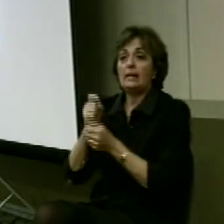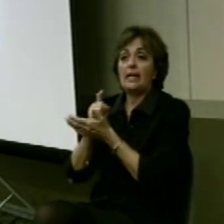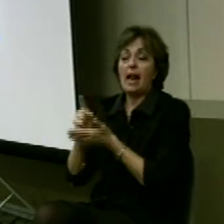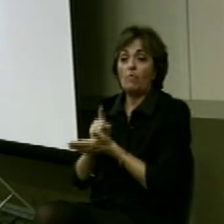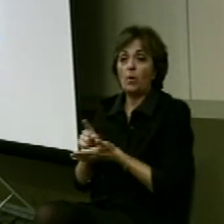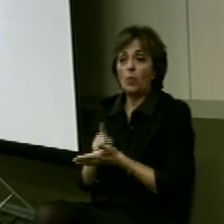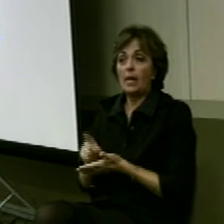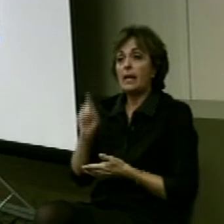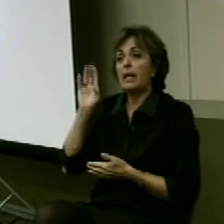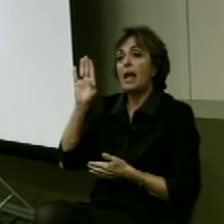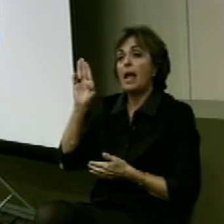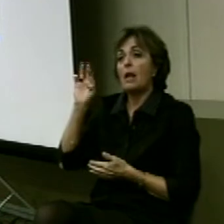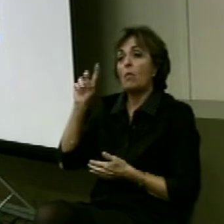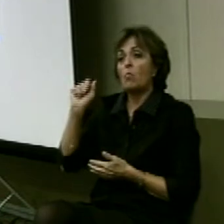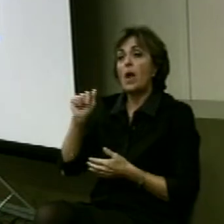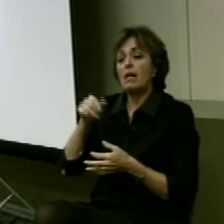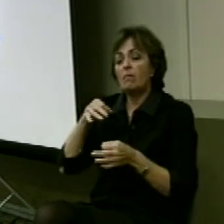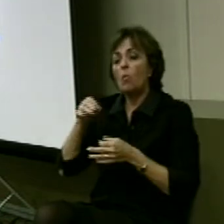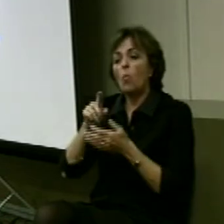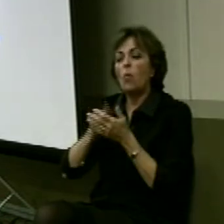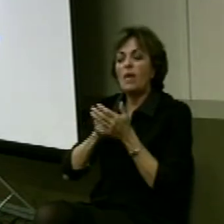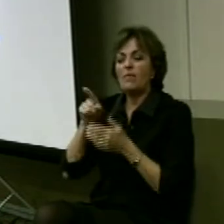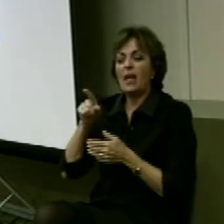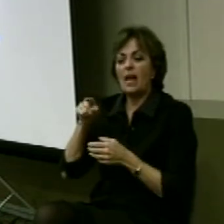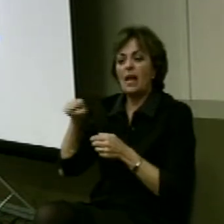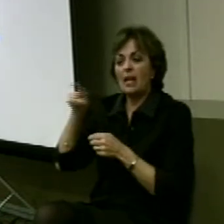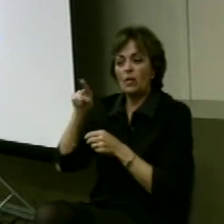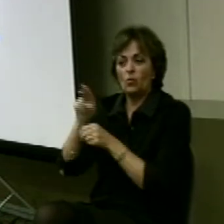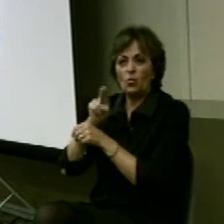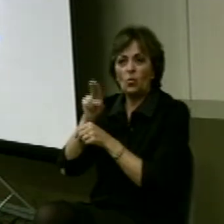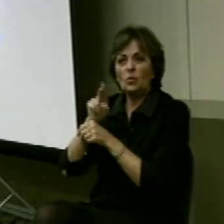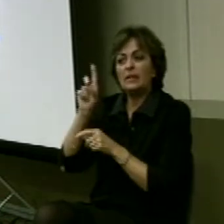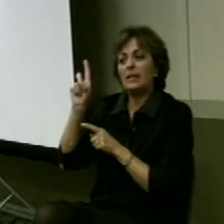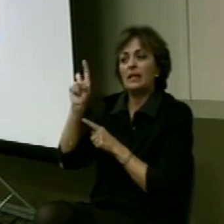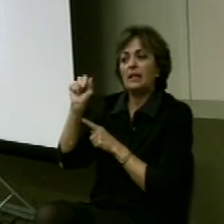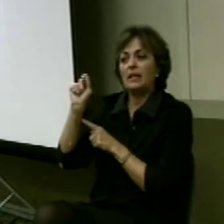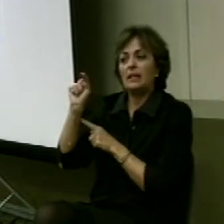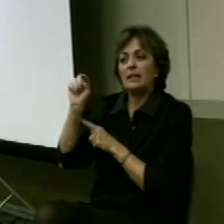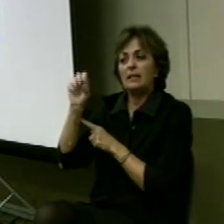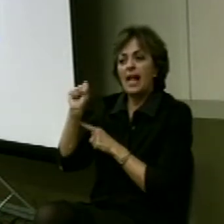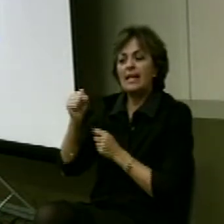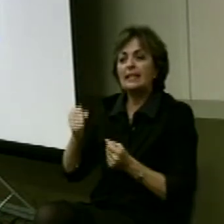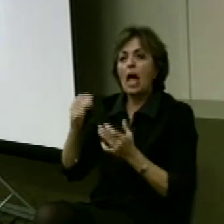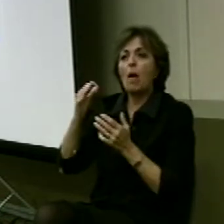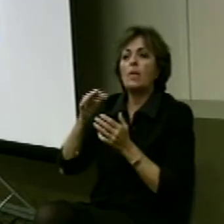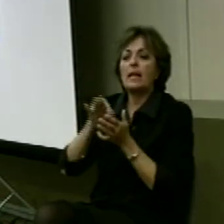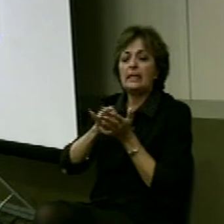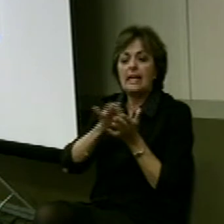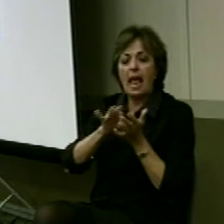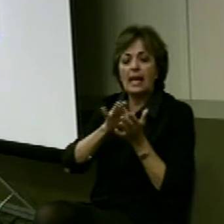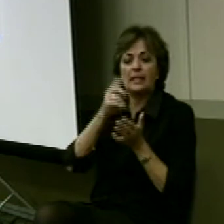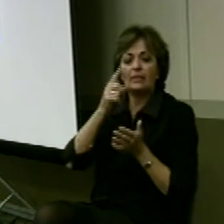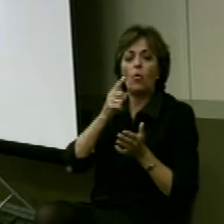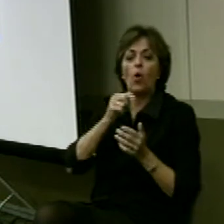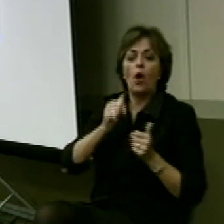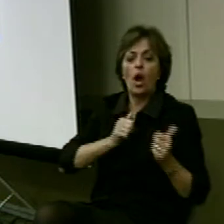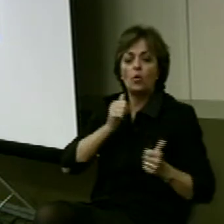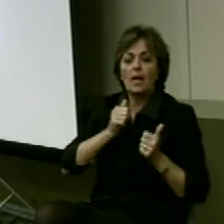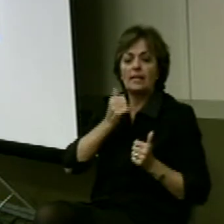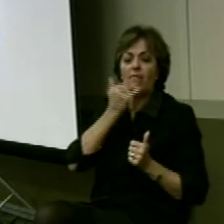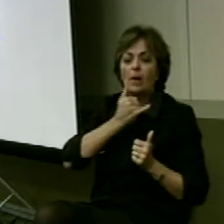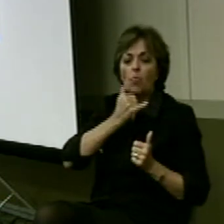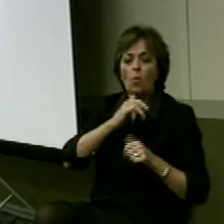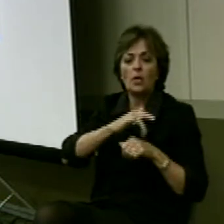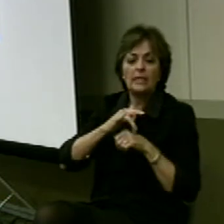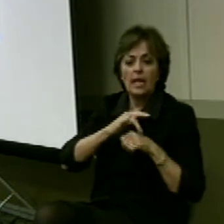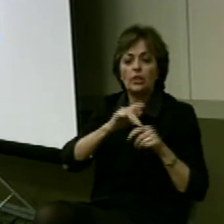also summarized it every week. Again, Brenda went over, it was similar to what they used. It was the dates, how many tallies